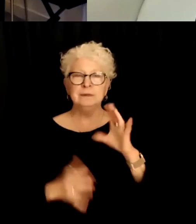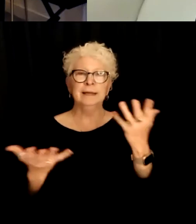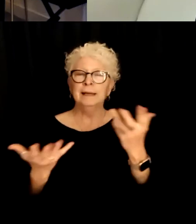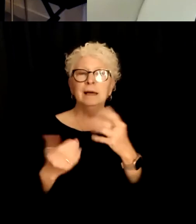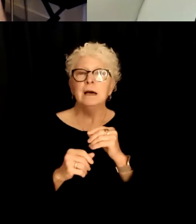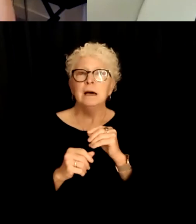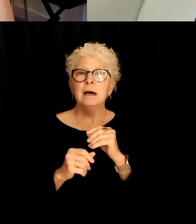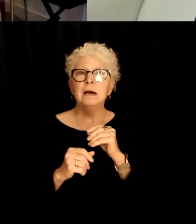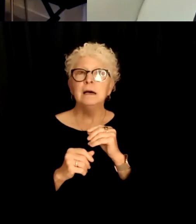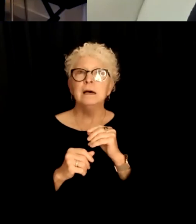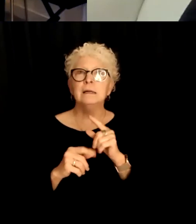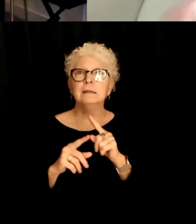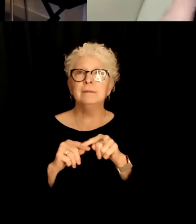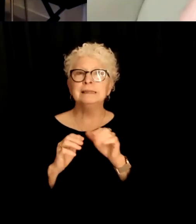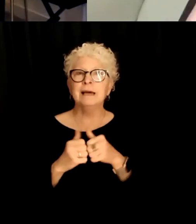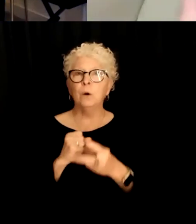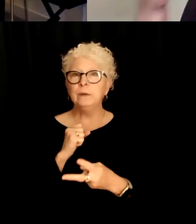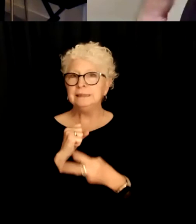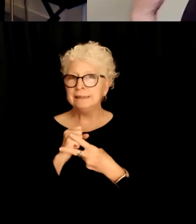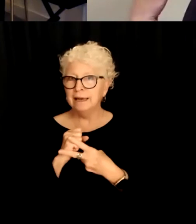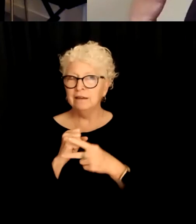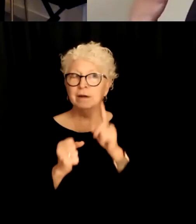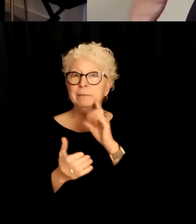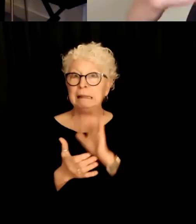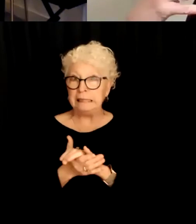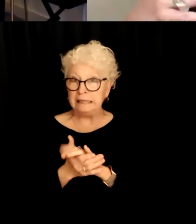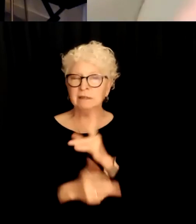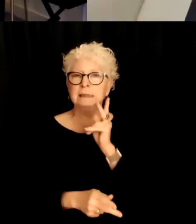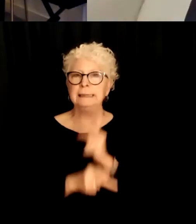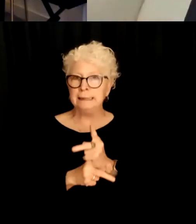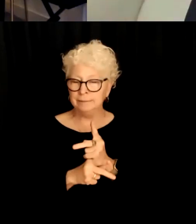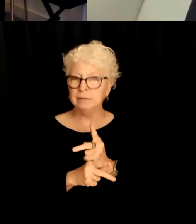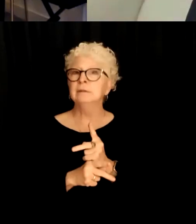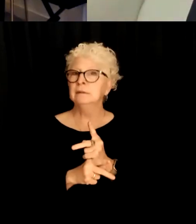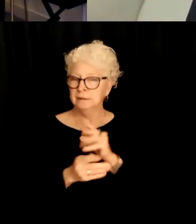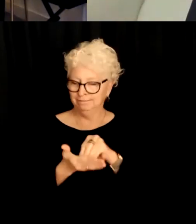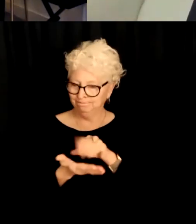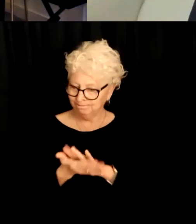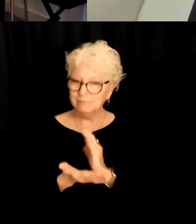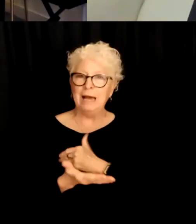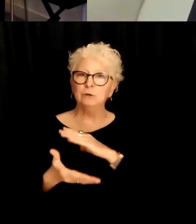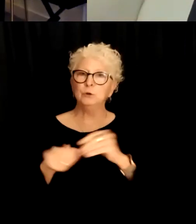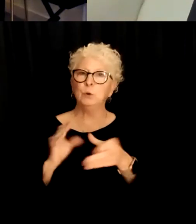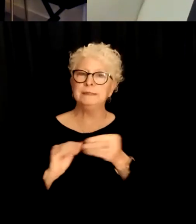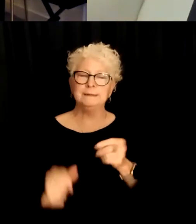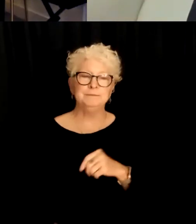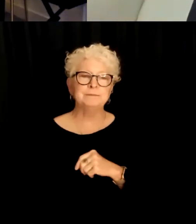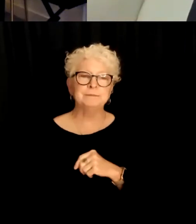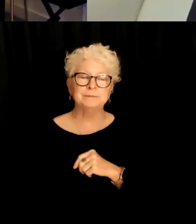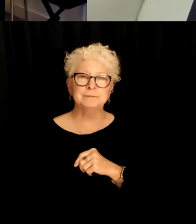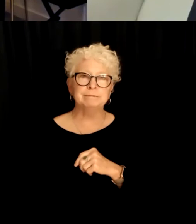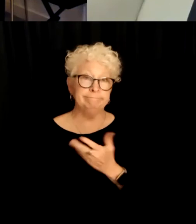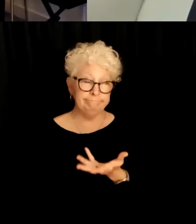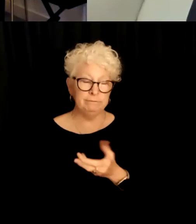sort of thing. I think both of those pieces need to happen. Well, and so that's why I was going to say that piece of it that seems so important to me is